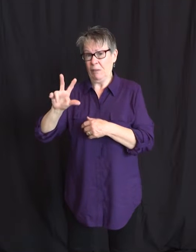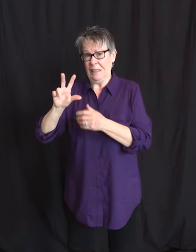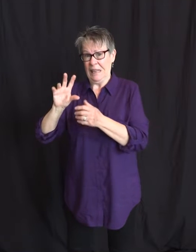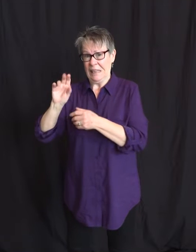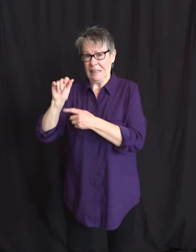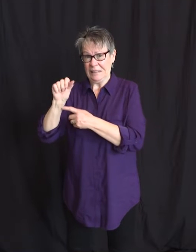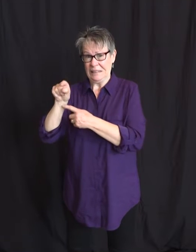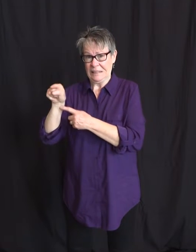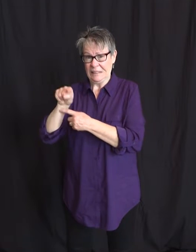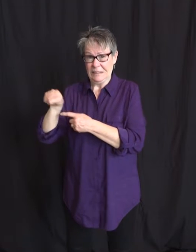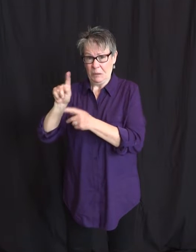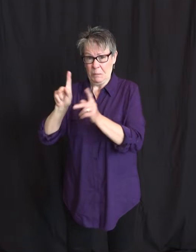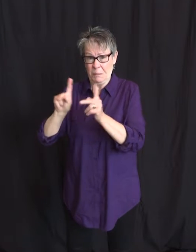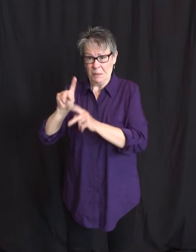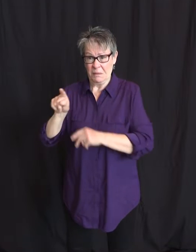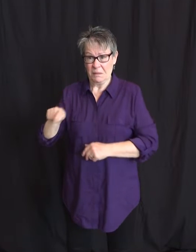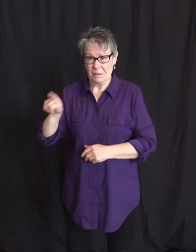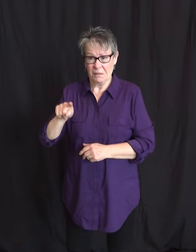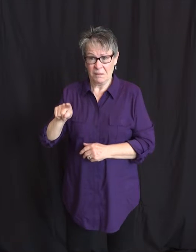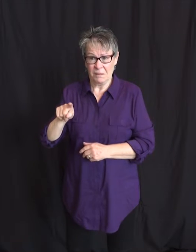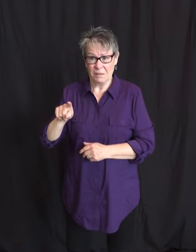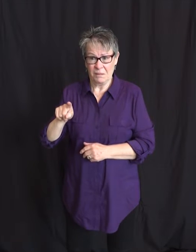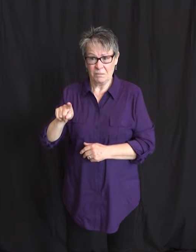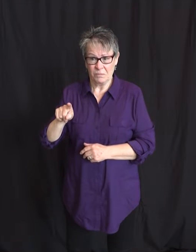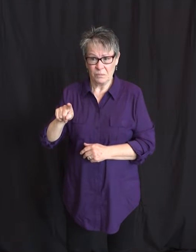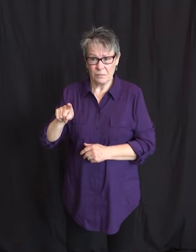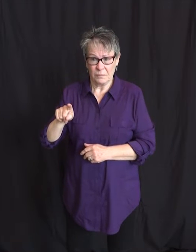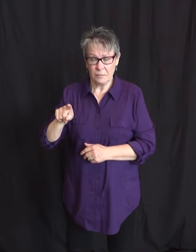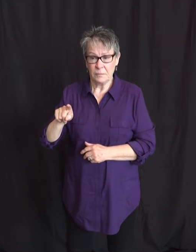were discharged to a skilled nursing facility,